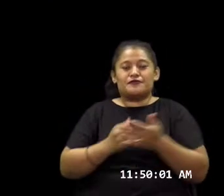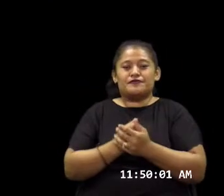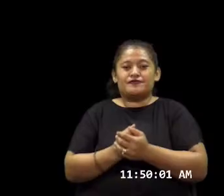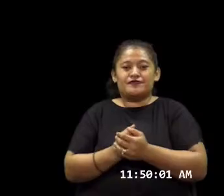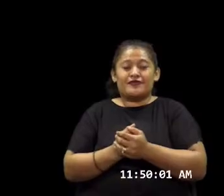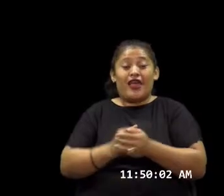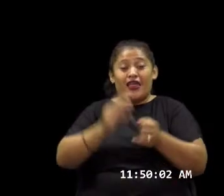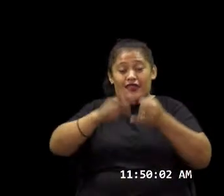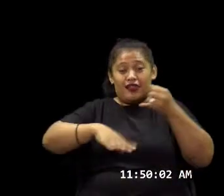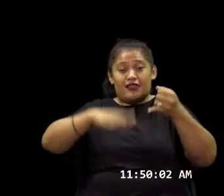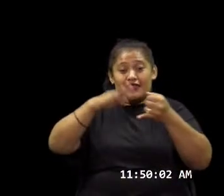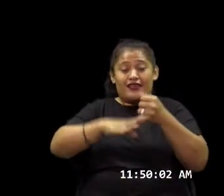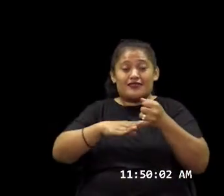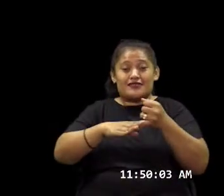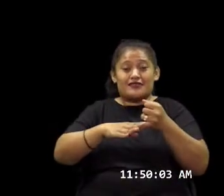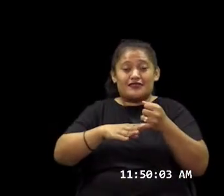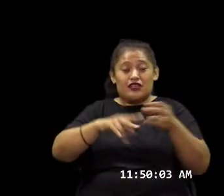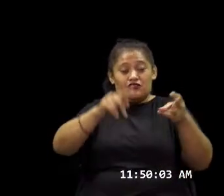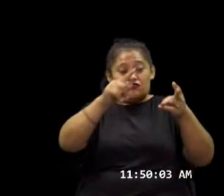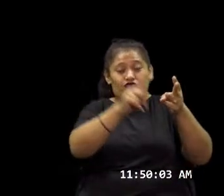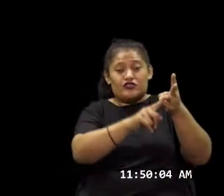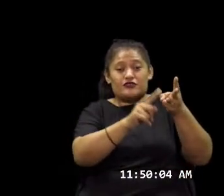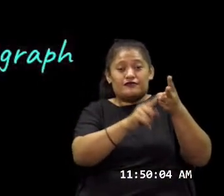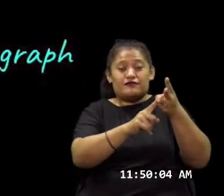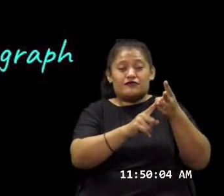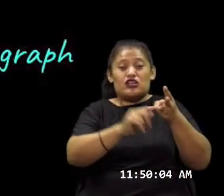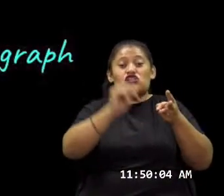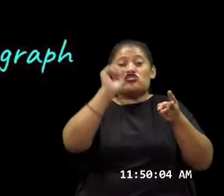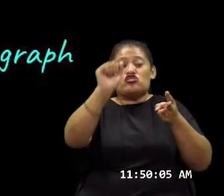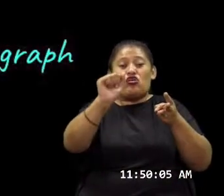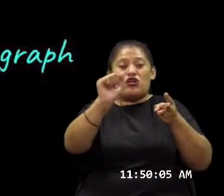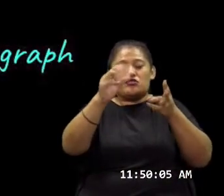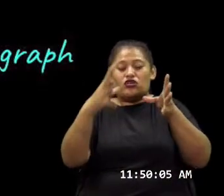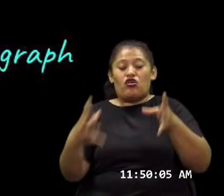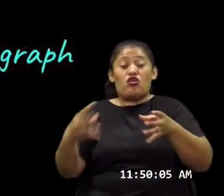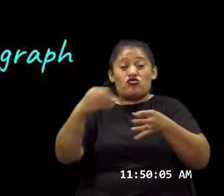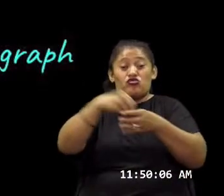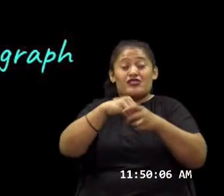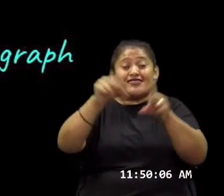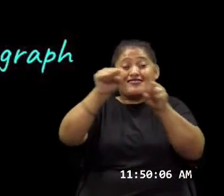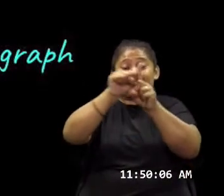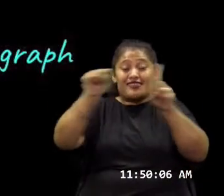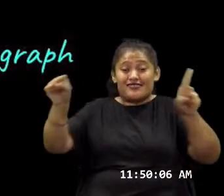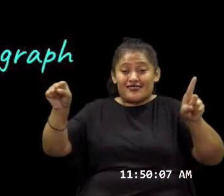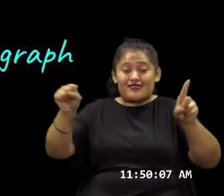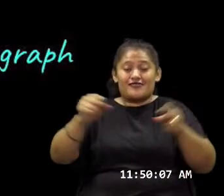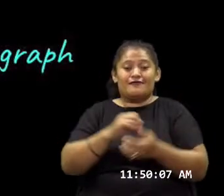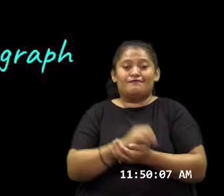And our last step, step 3, is your concluding sentences.